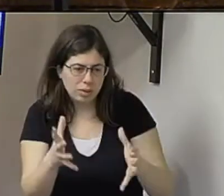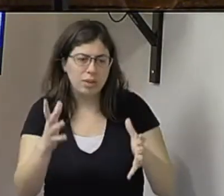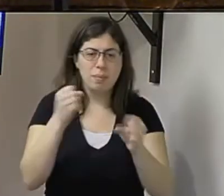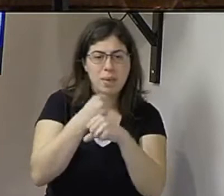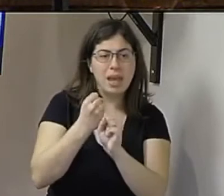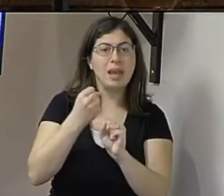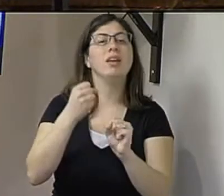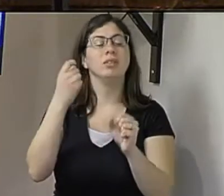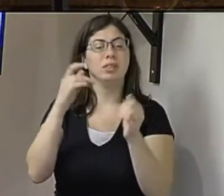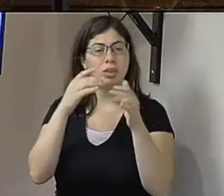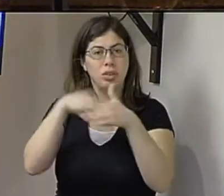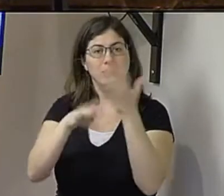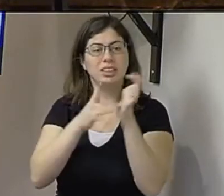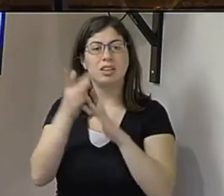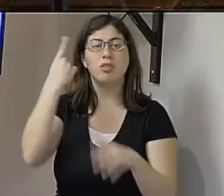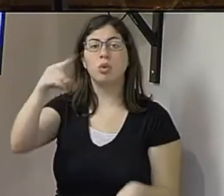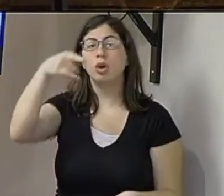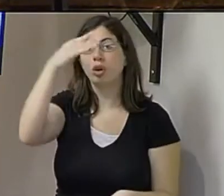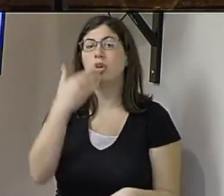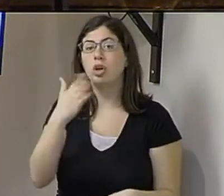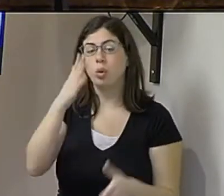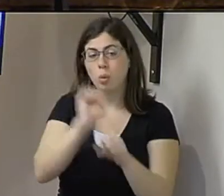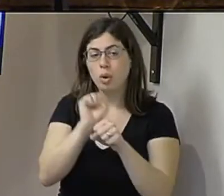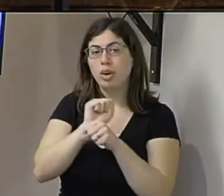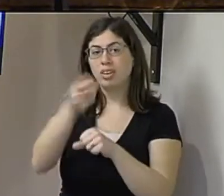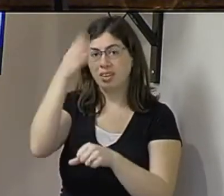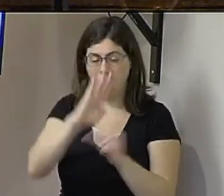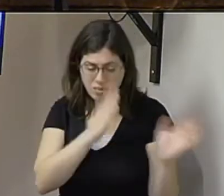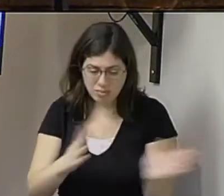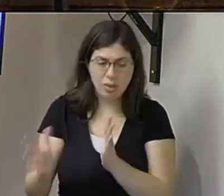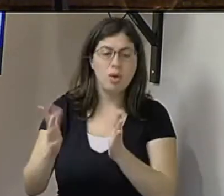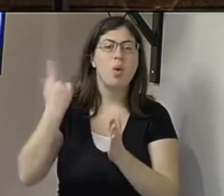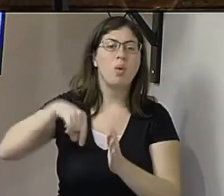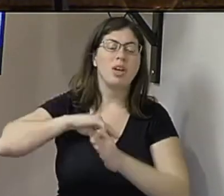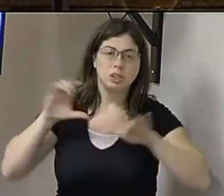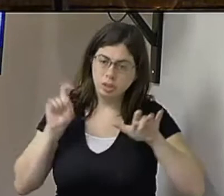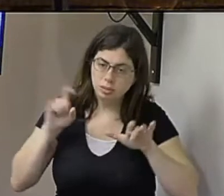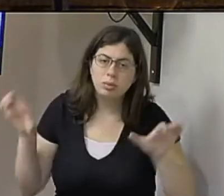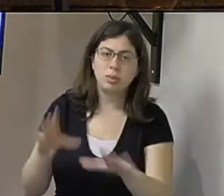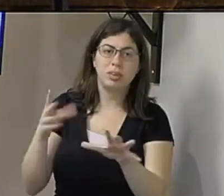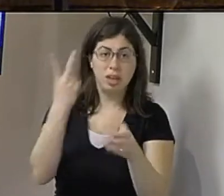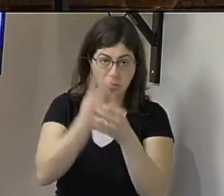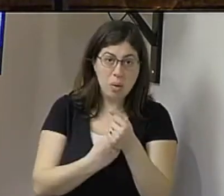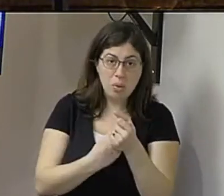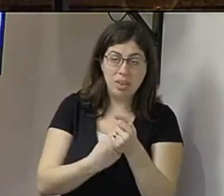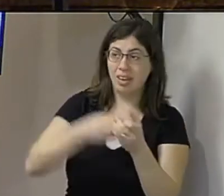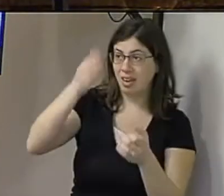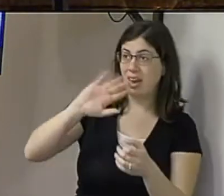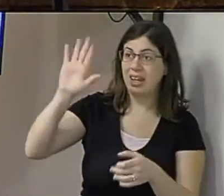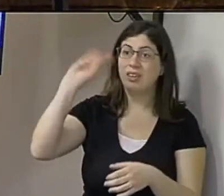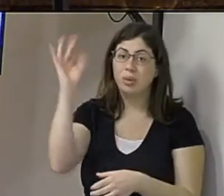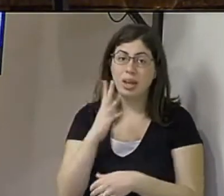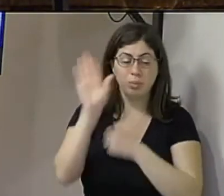for good works, which God prepared beforehand that we should walk in them. So it is both, right? It's the Lord's grace